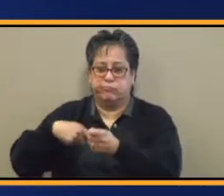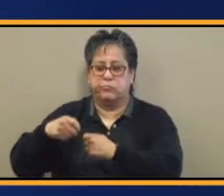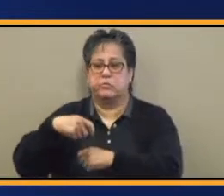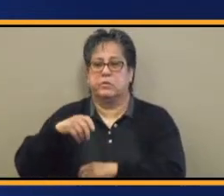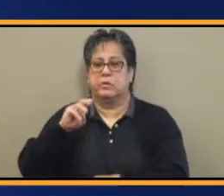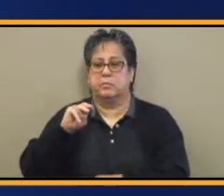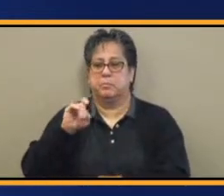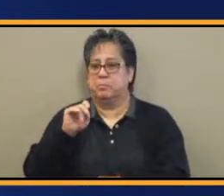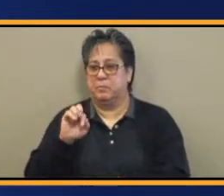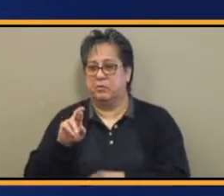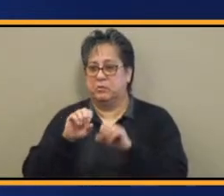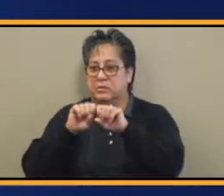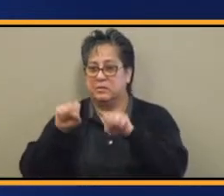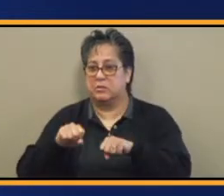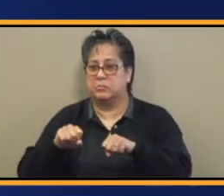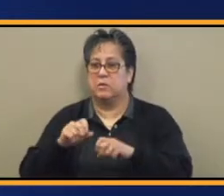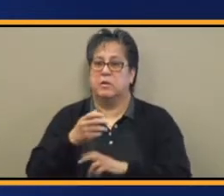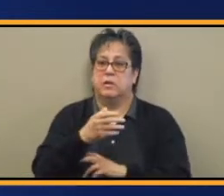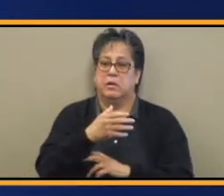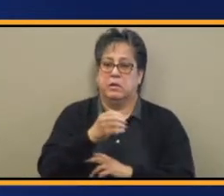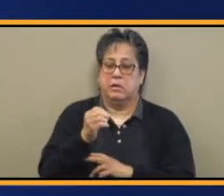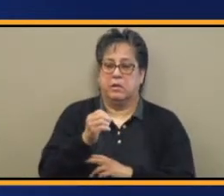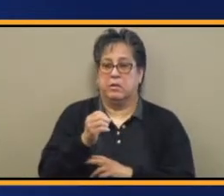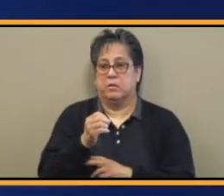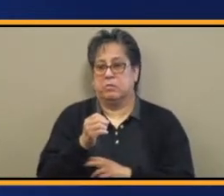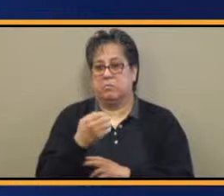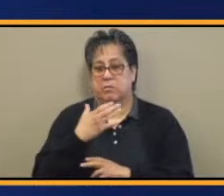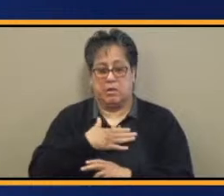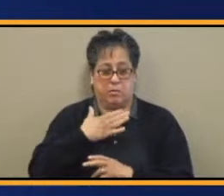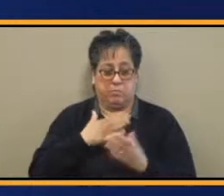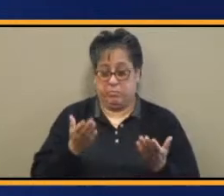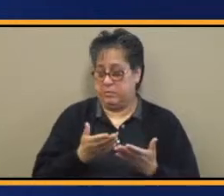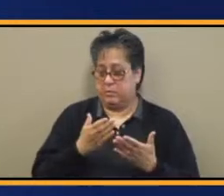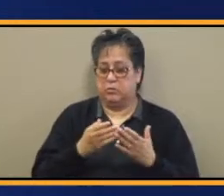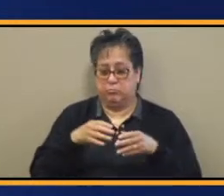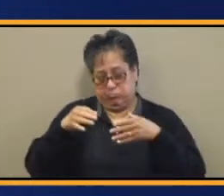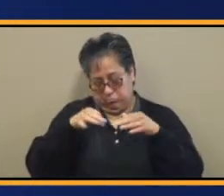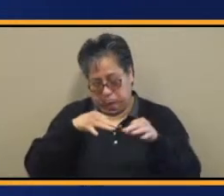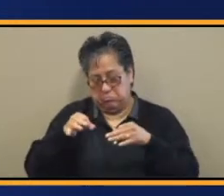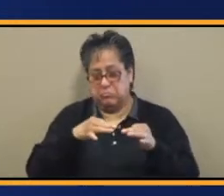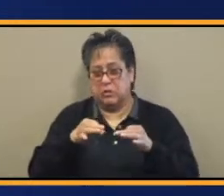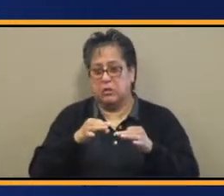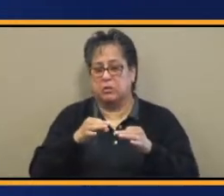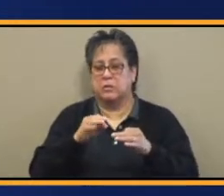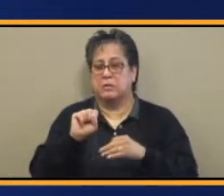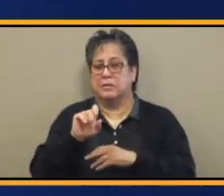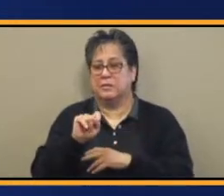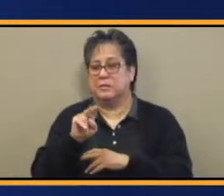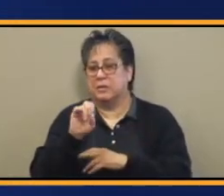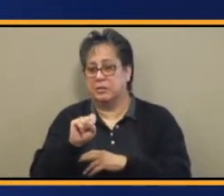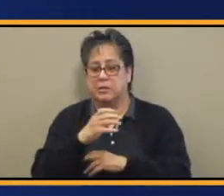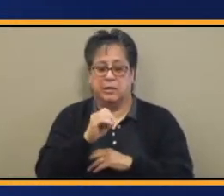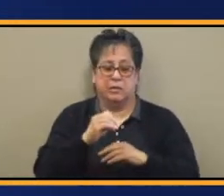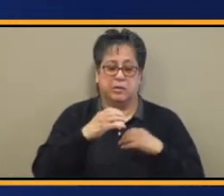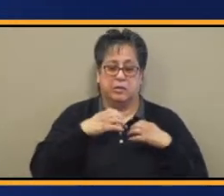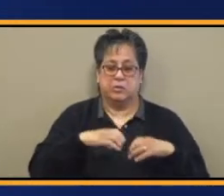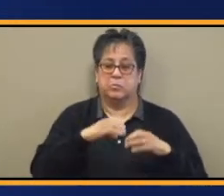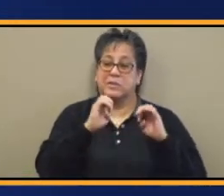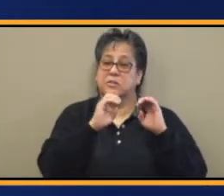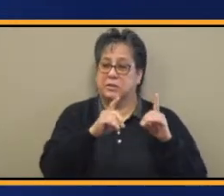And so we are proud to be here and walk you through kind of the status of it and how our customer education